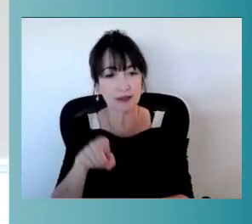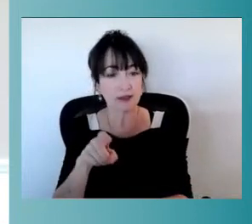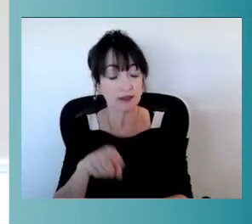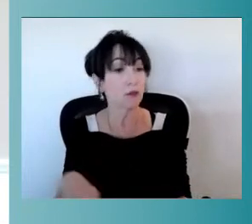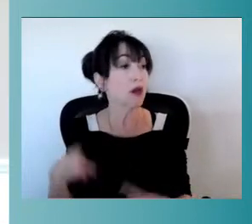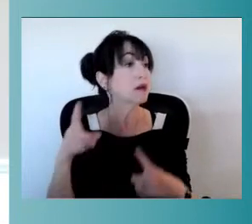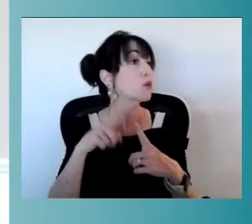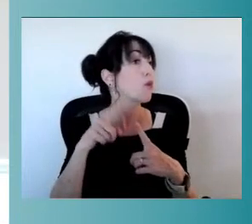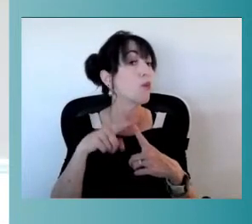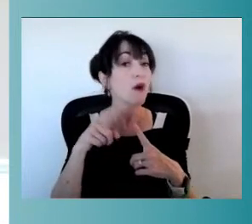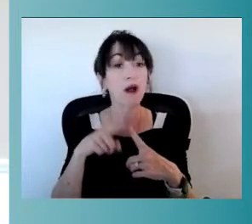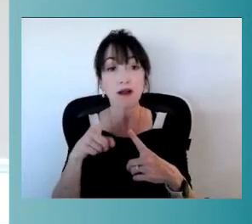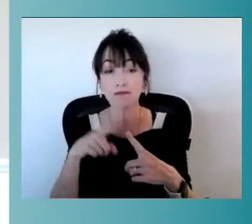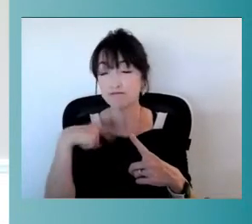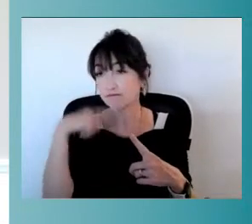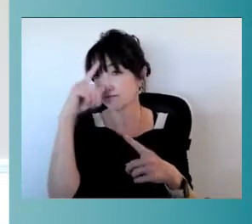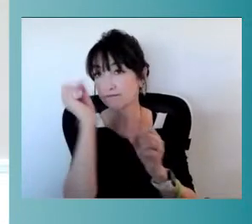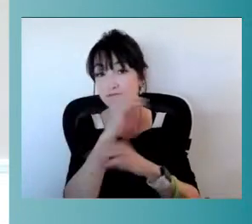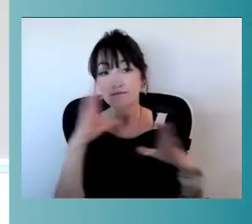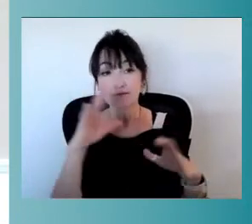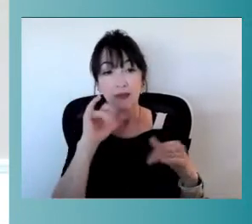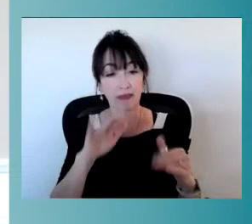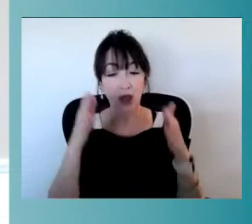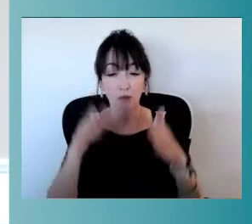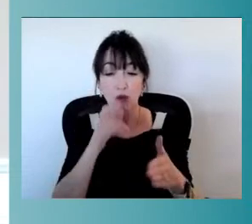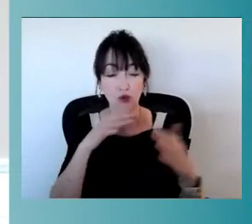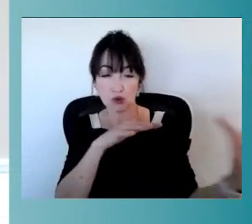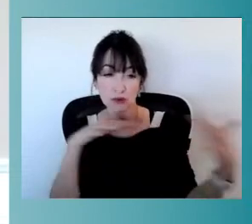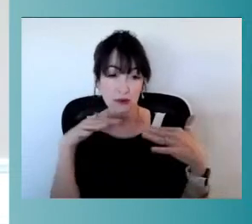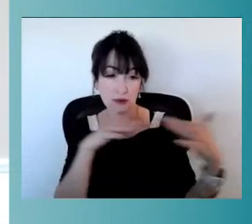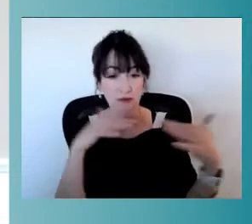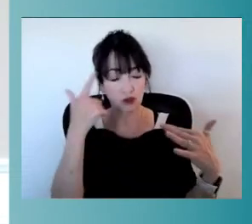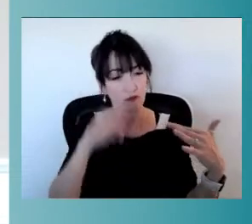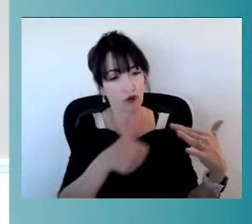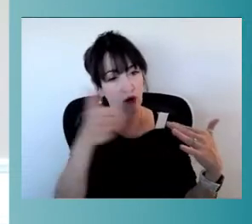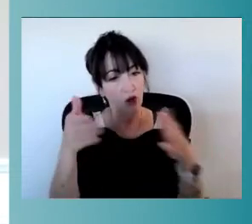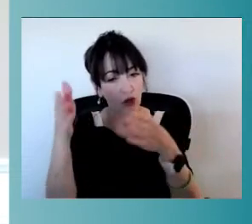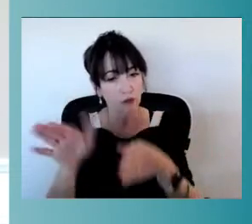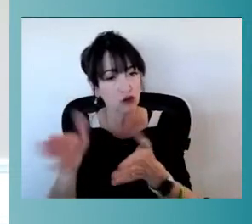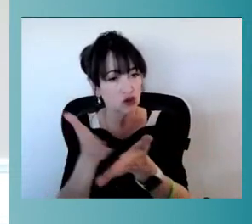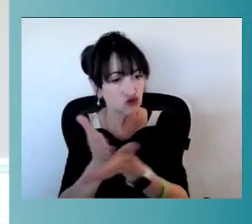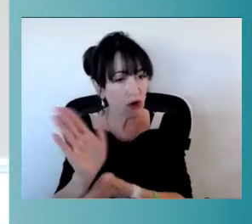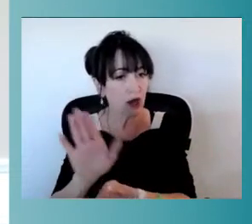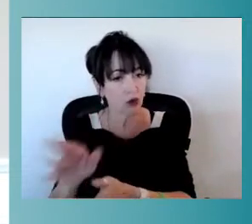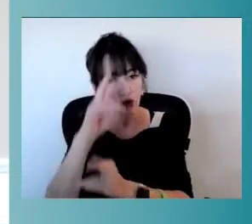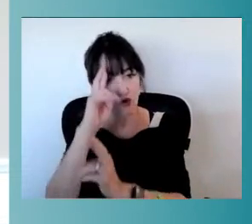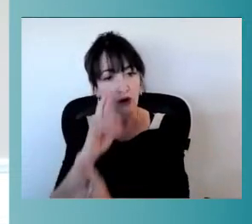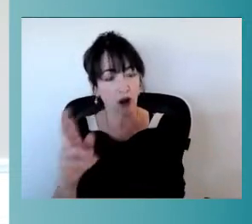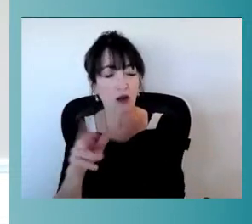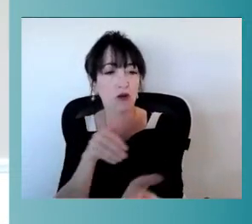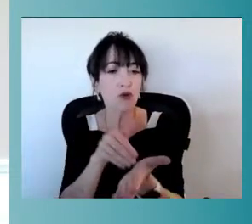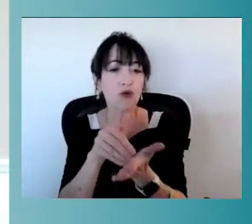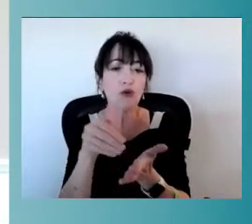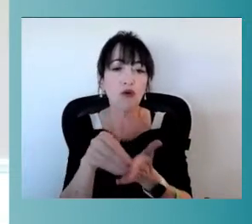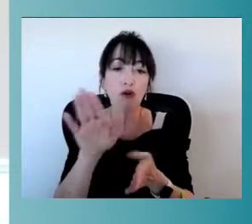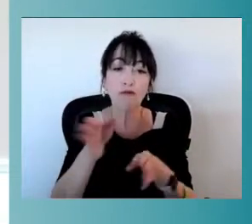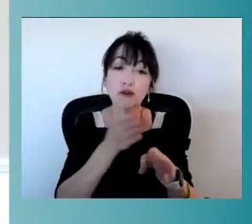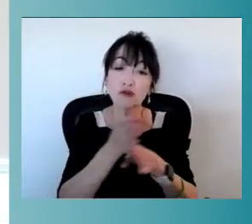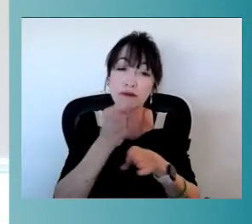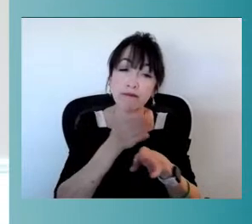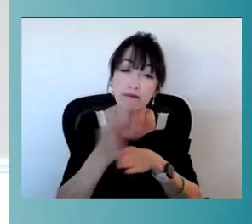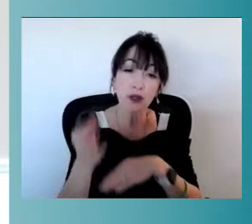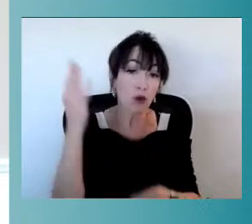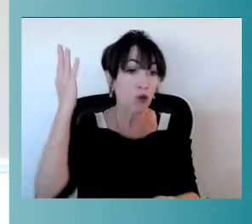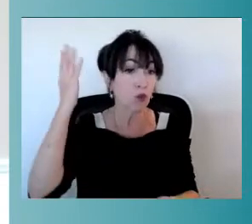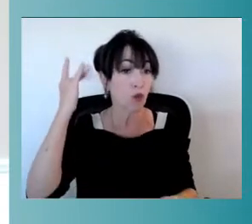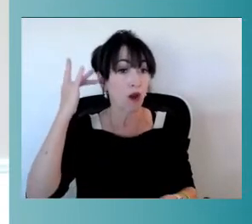battle for another's right or honor. So many times in your field, you are doing that because